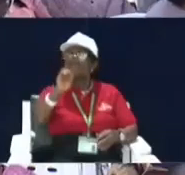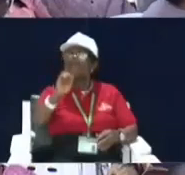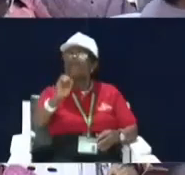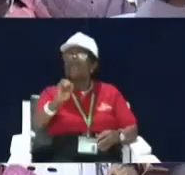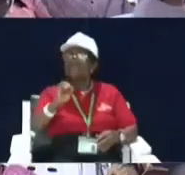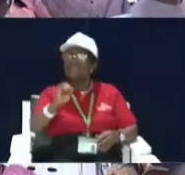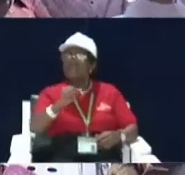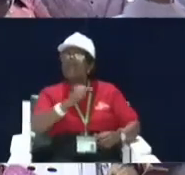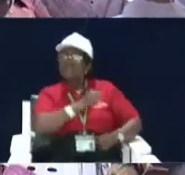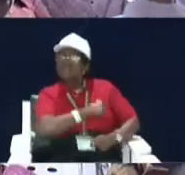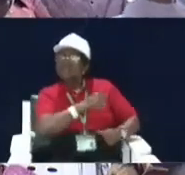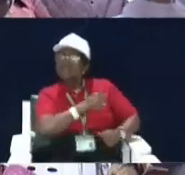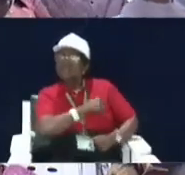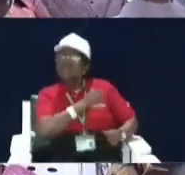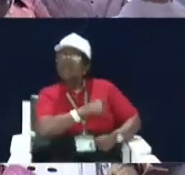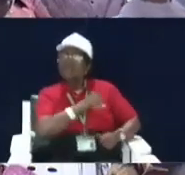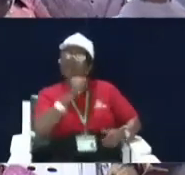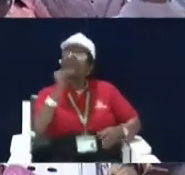bodyguards.